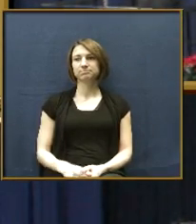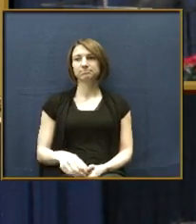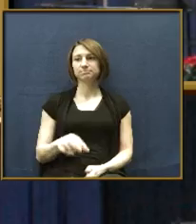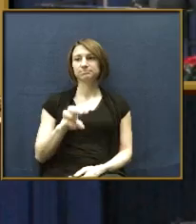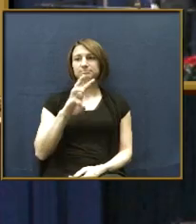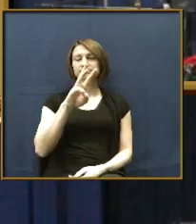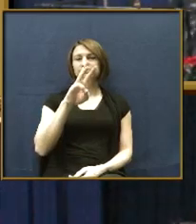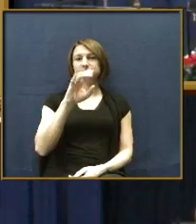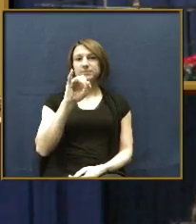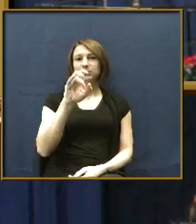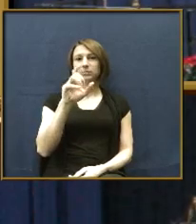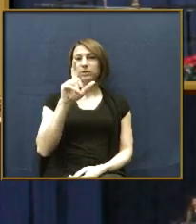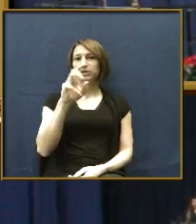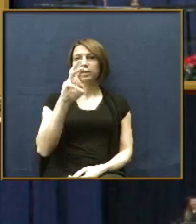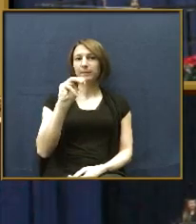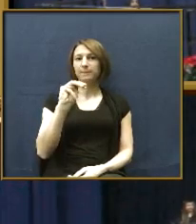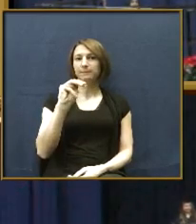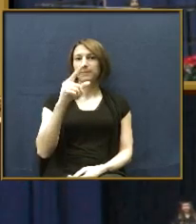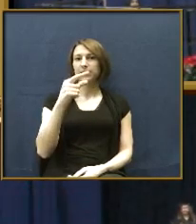Jane Gibbs.